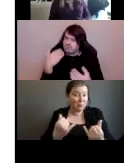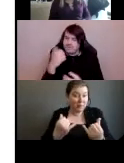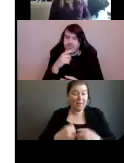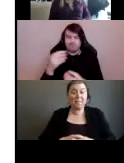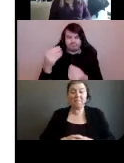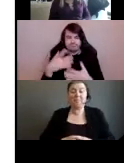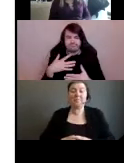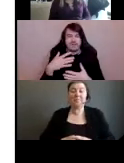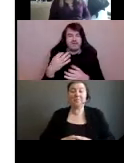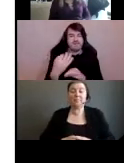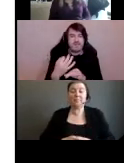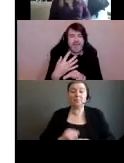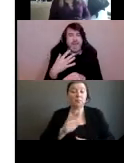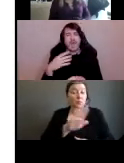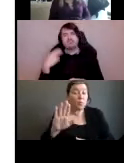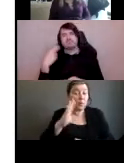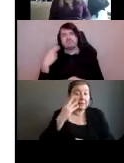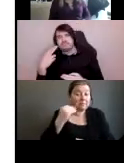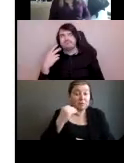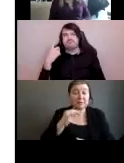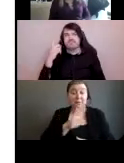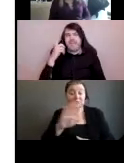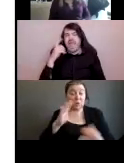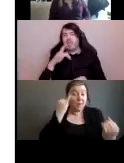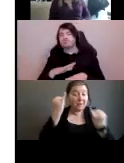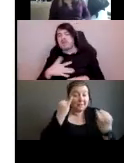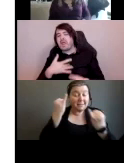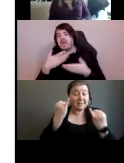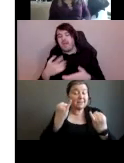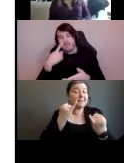Thank you for sharing your experiences and your ideas.